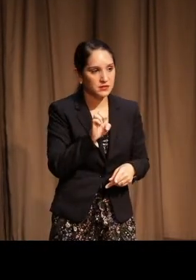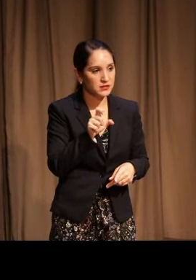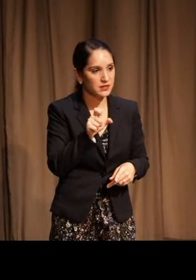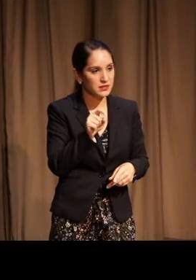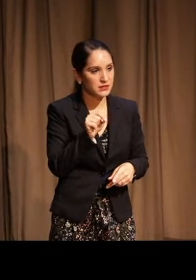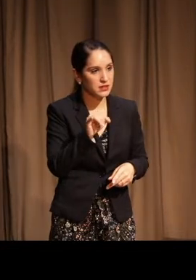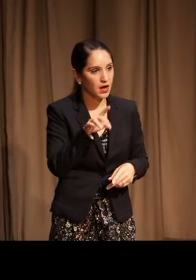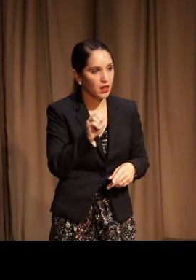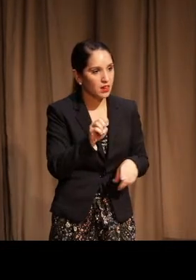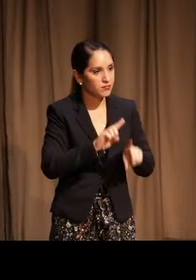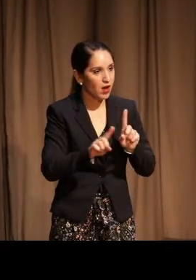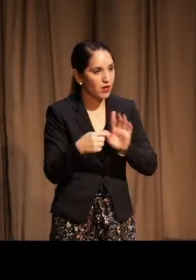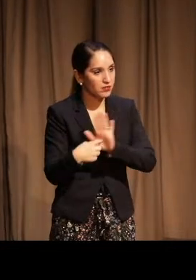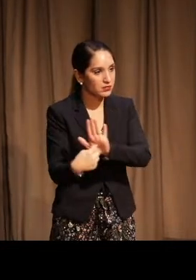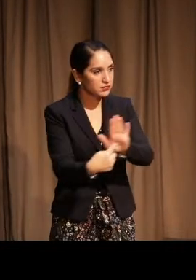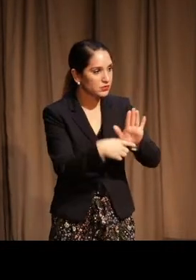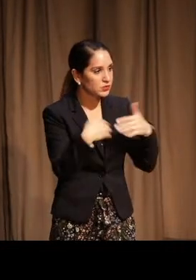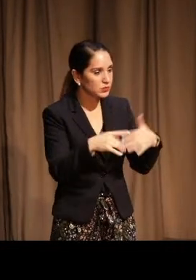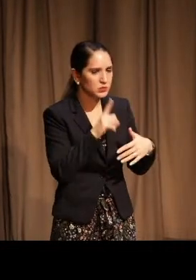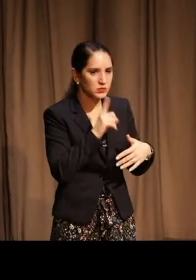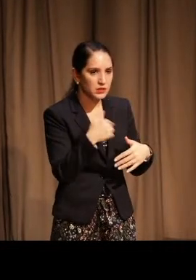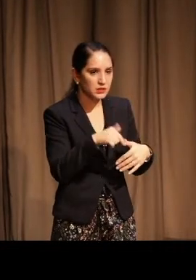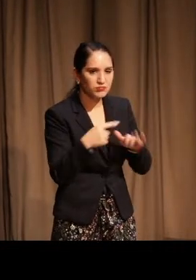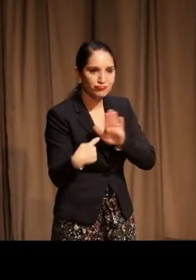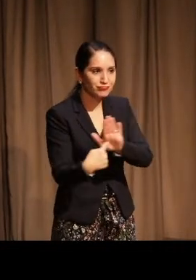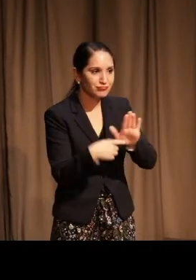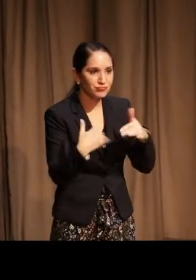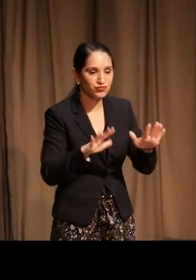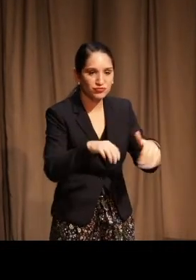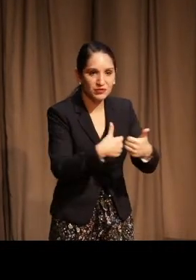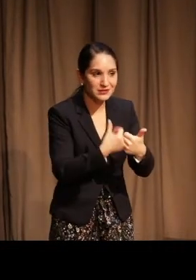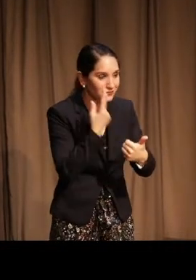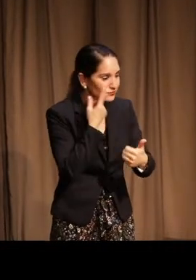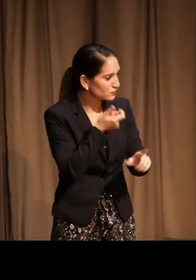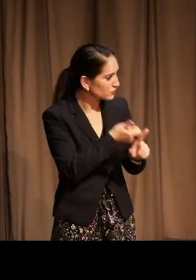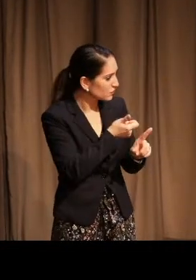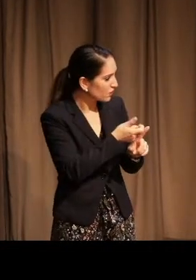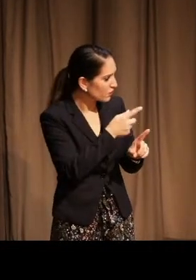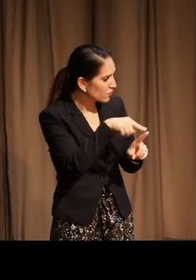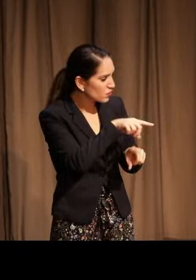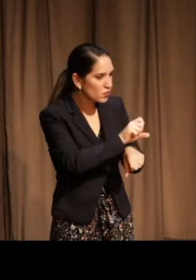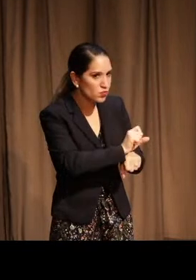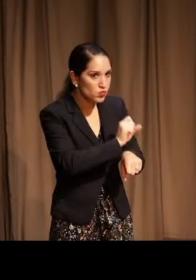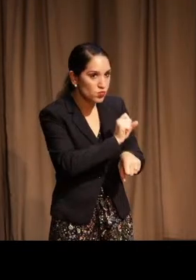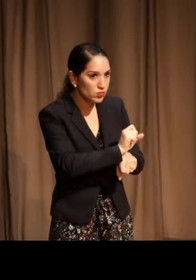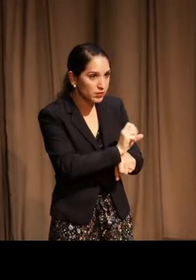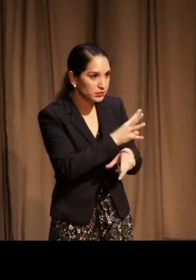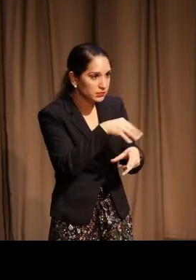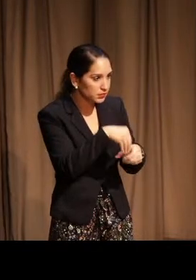have challenged yourself a lot. You have worked in these oratories